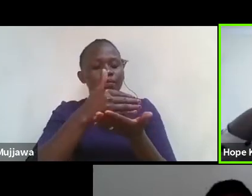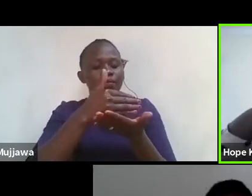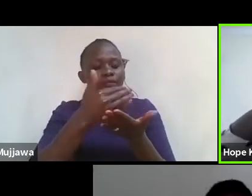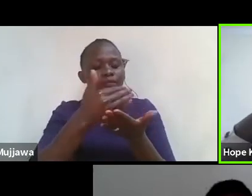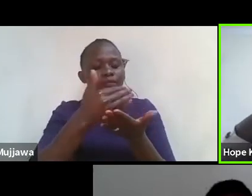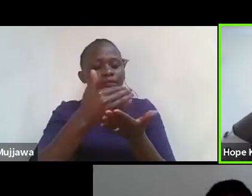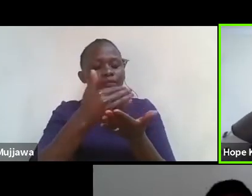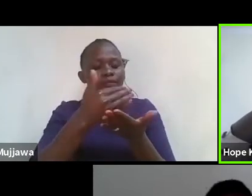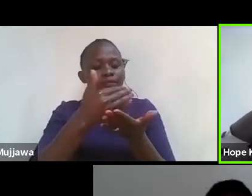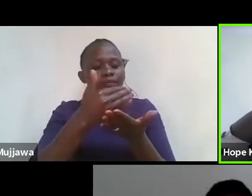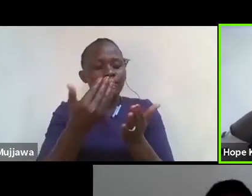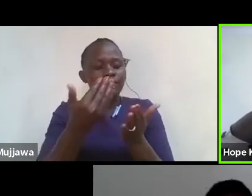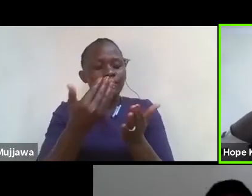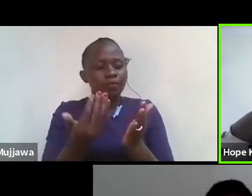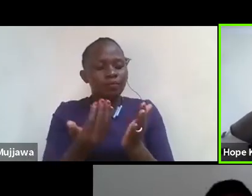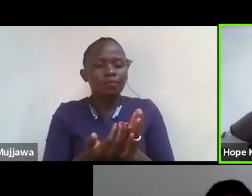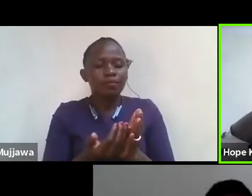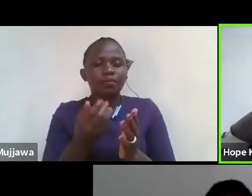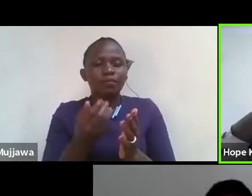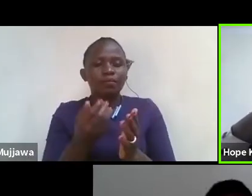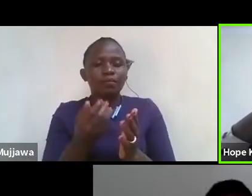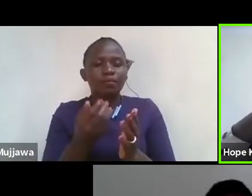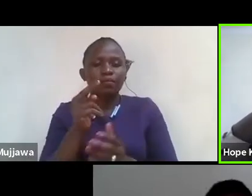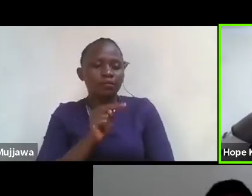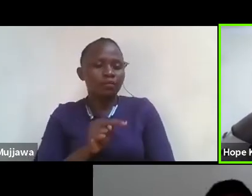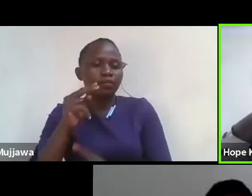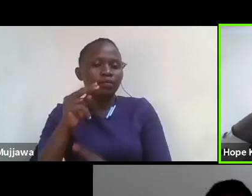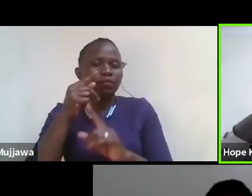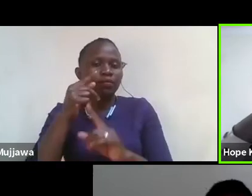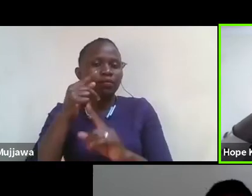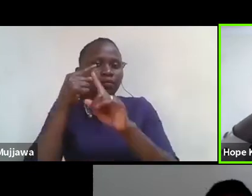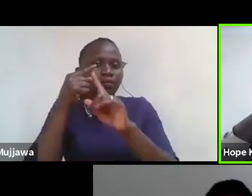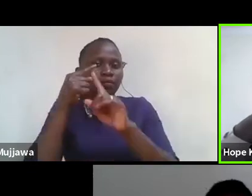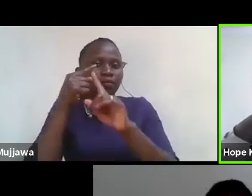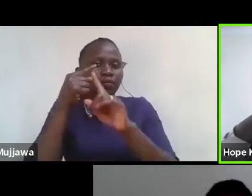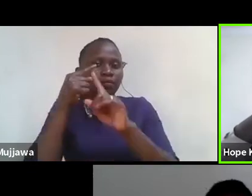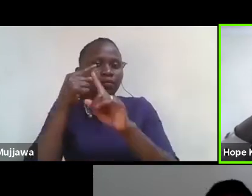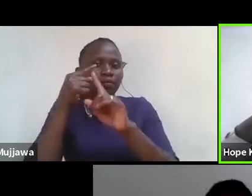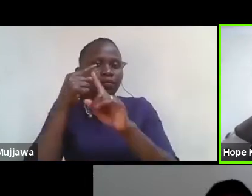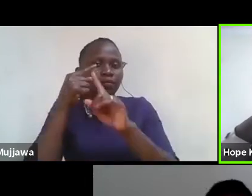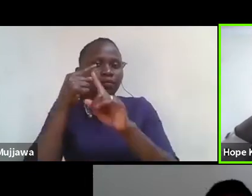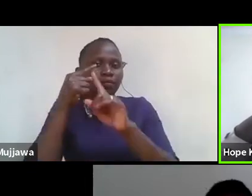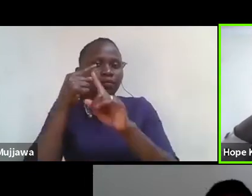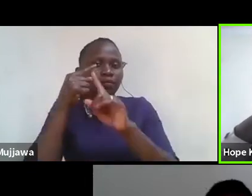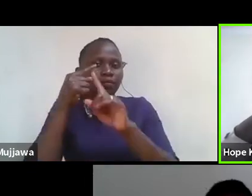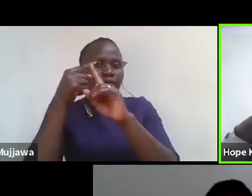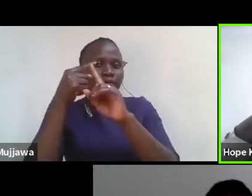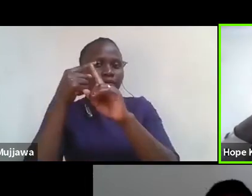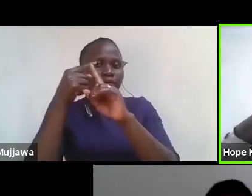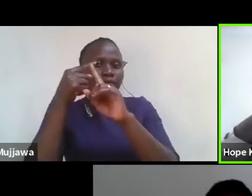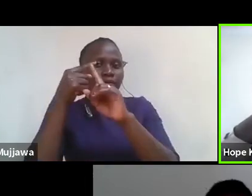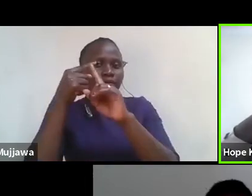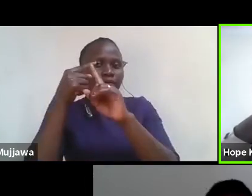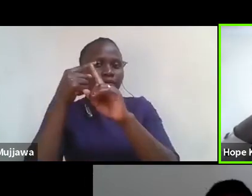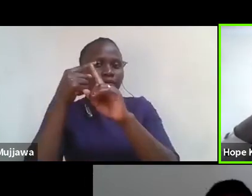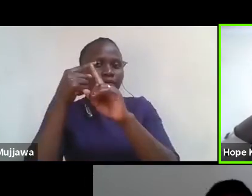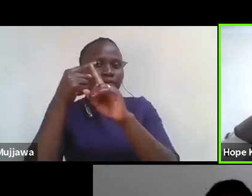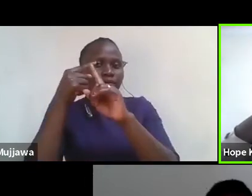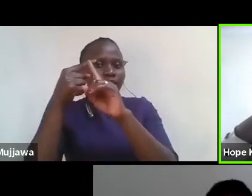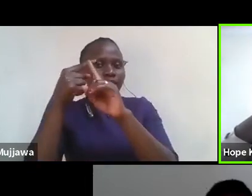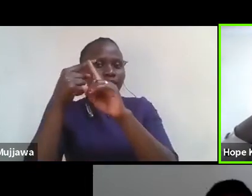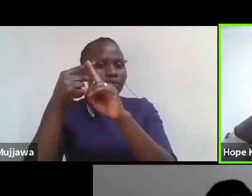well endowed. And so we've been really realizing the issue that, one, we need new ideas and